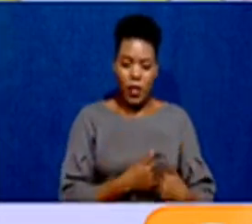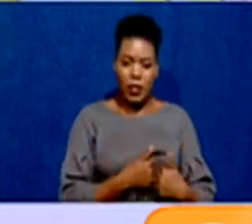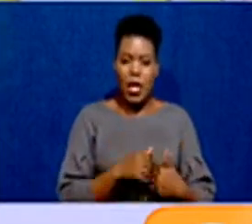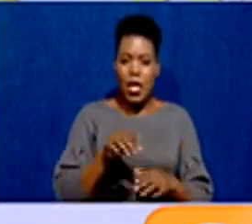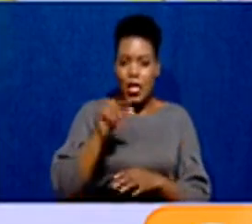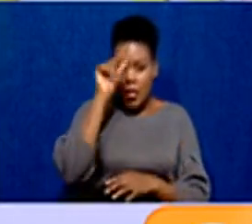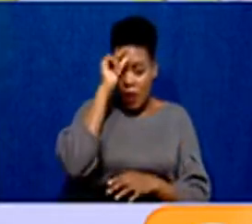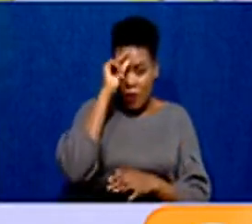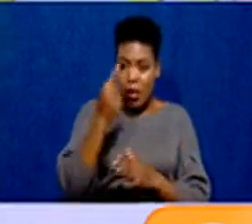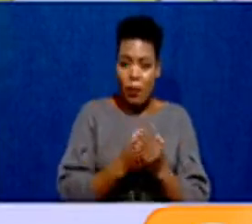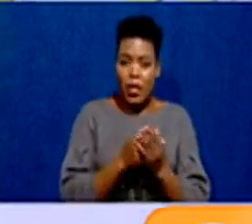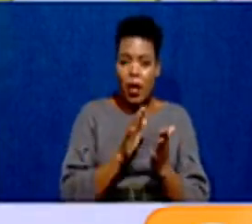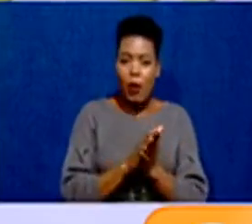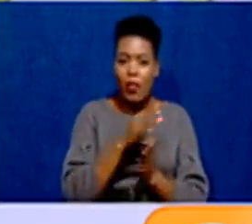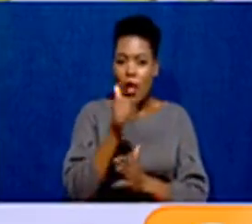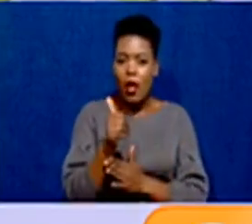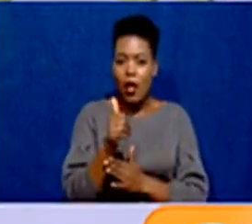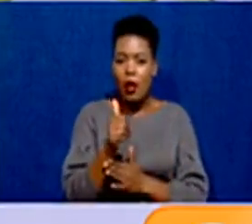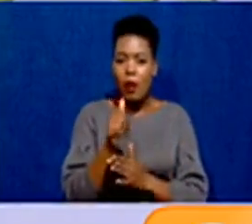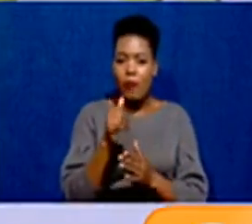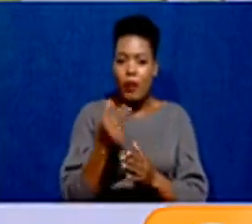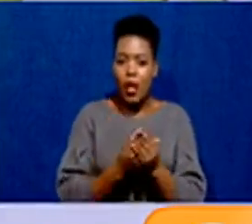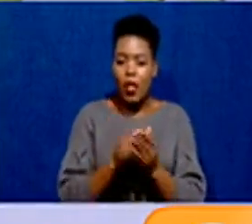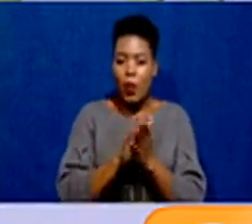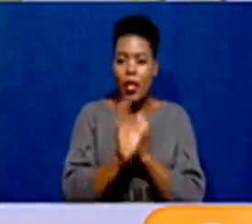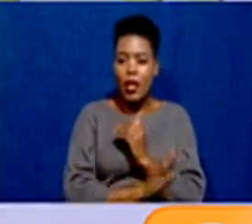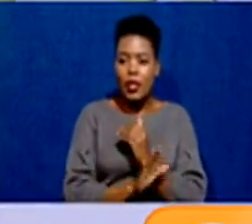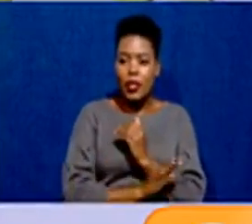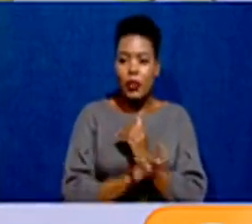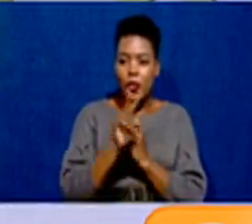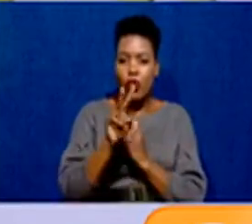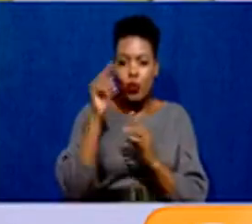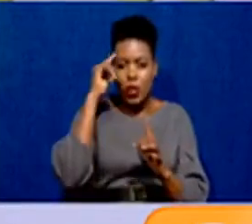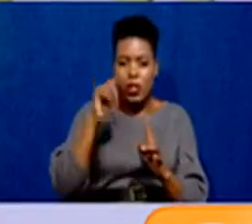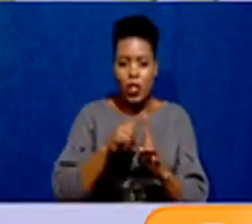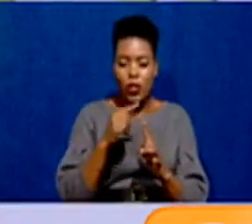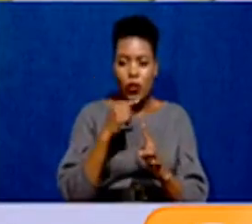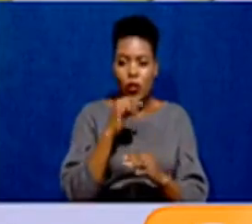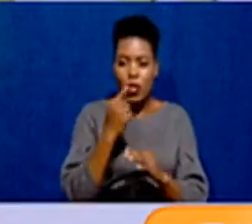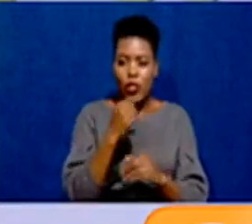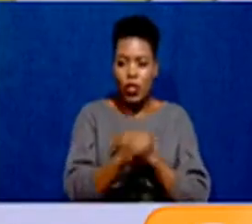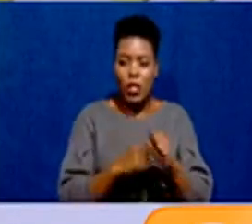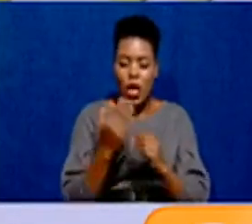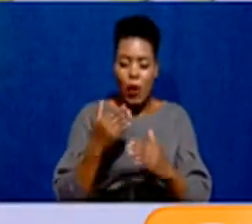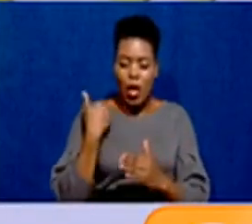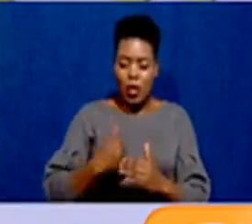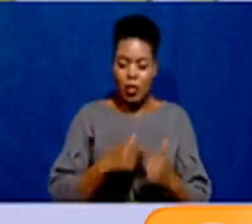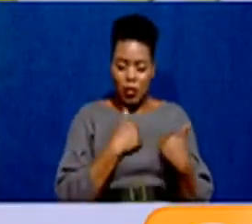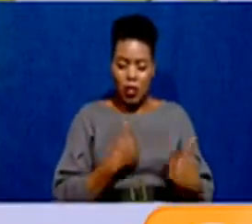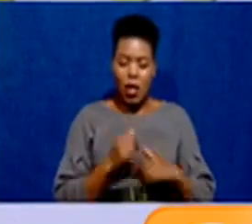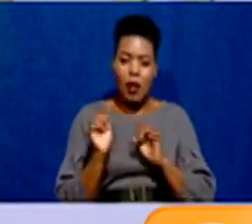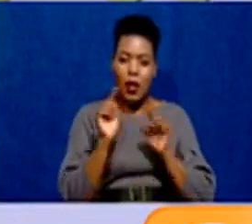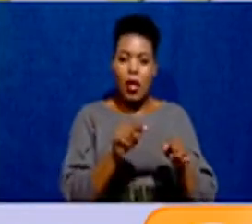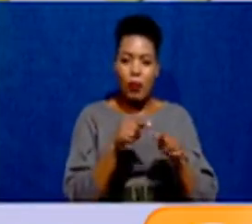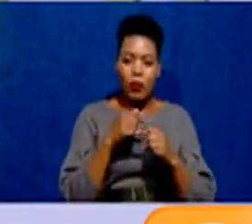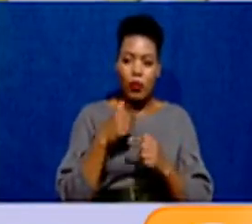Aid organization, has a long-standing partnership with the Mater Hospital with two missions every year, where cardiac surgeons come to perform complex